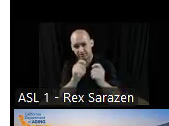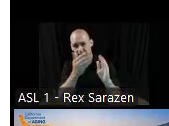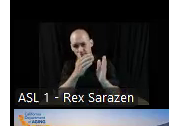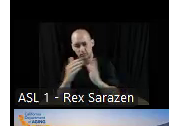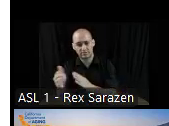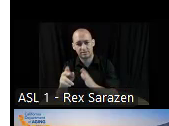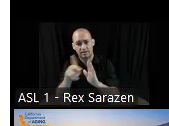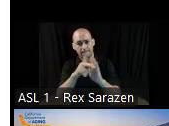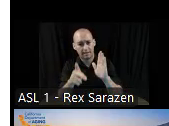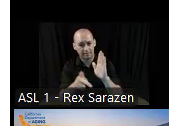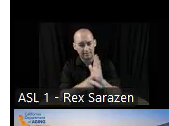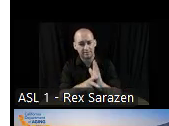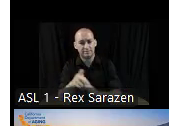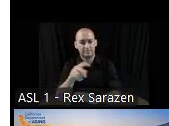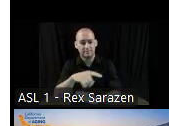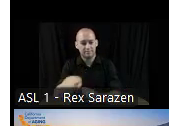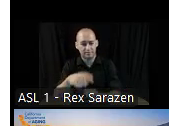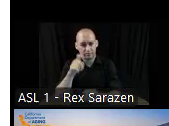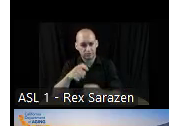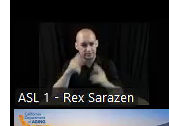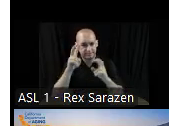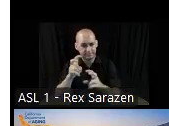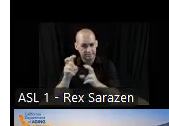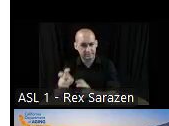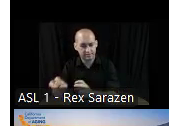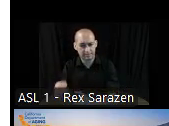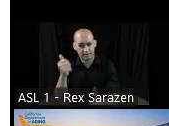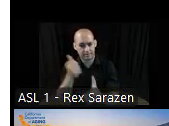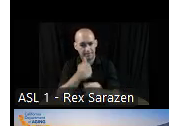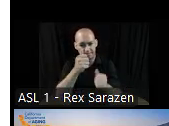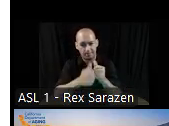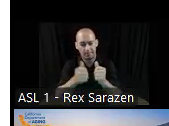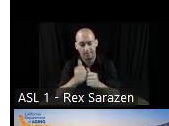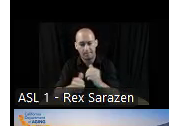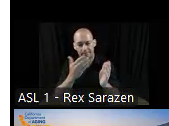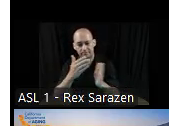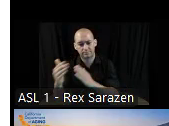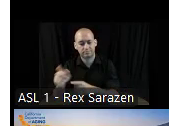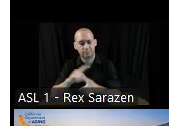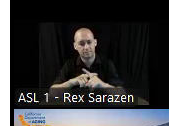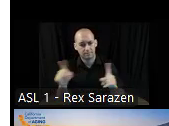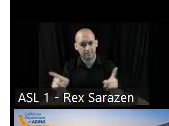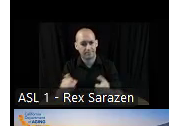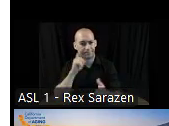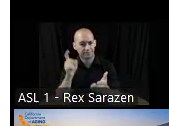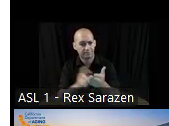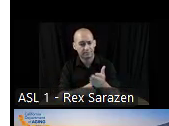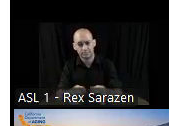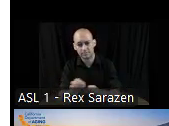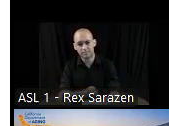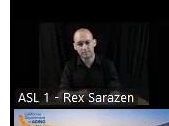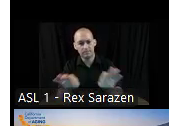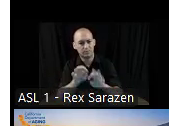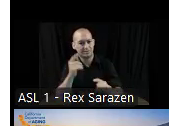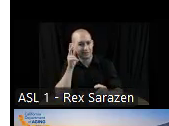by this council should be examined impacts to each community. 5, we recognize the importance of hearing directly from older